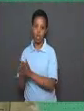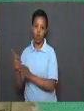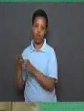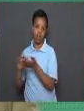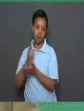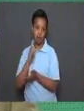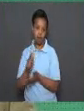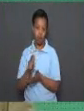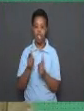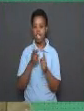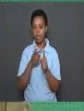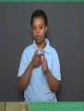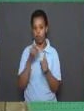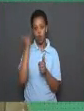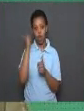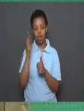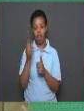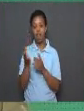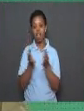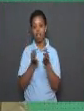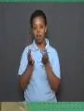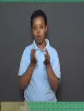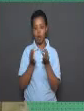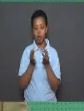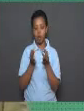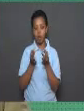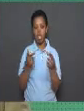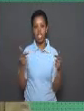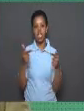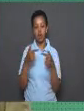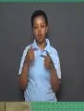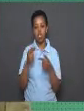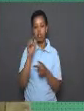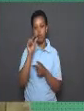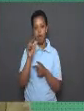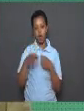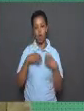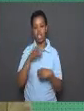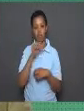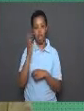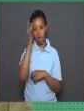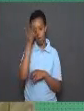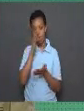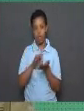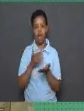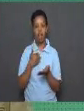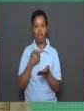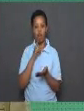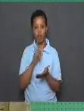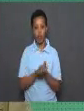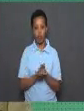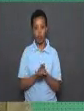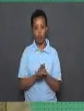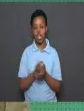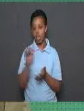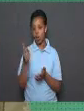first idea explains the link between microorganisms and disease. The three